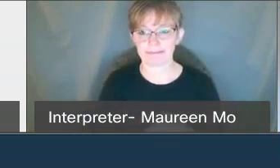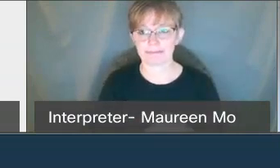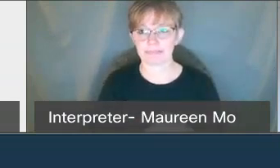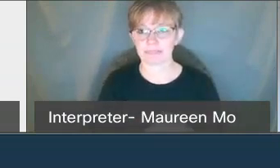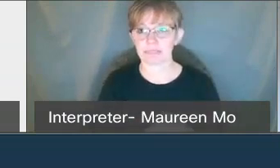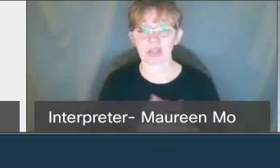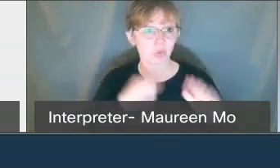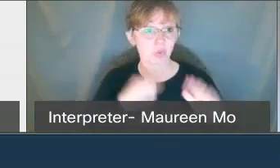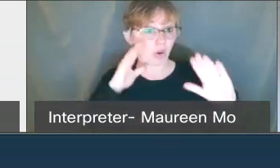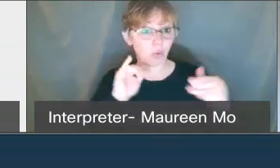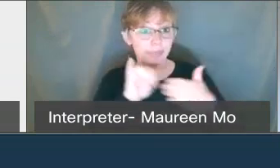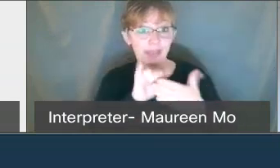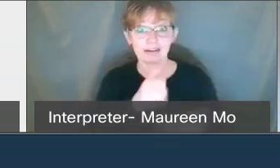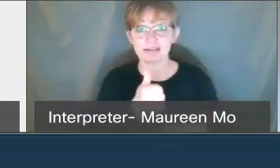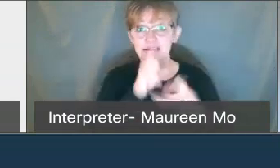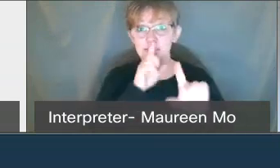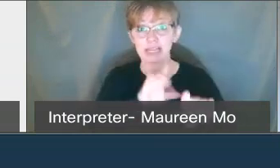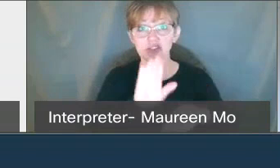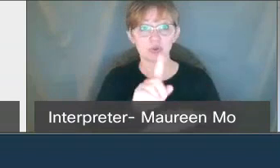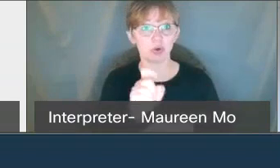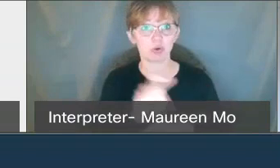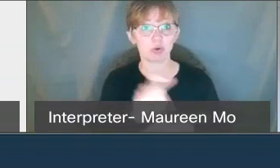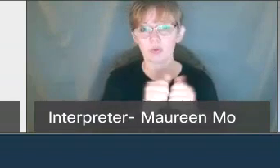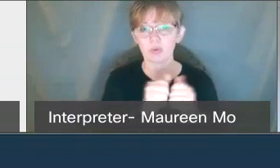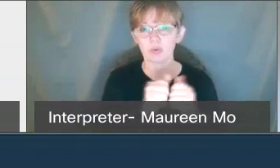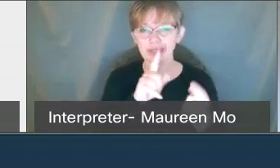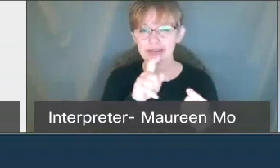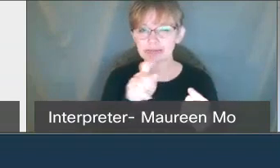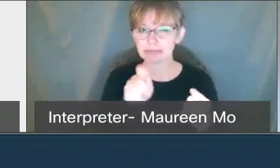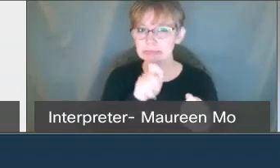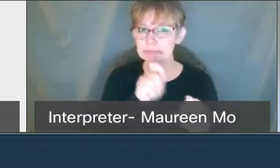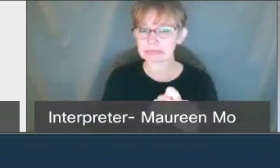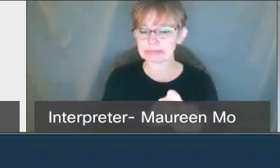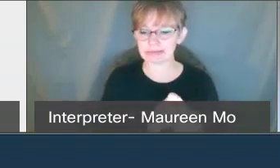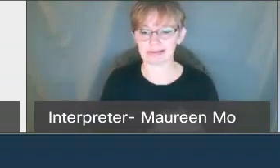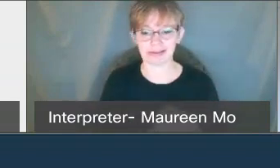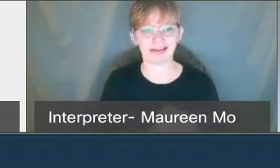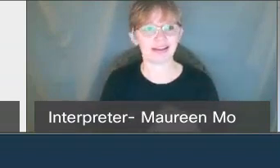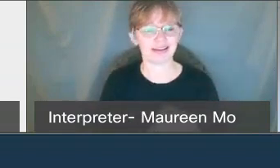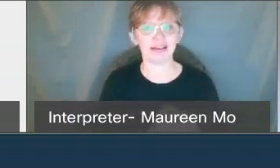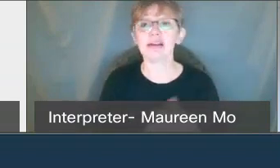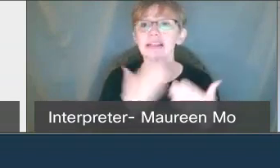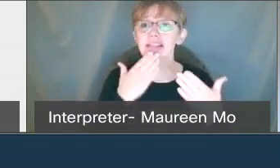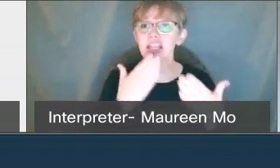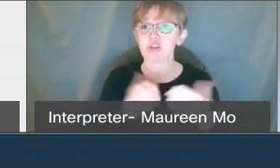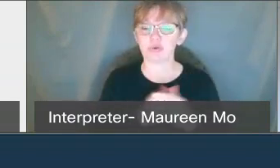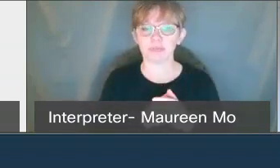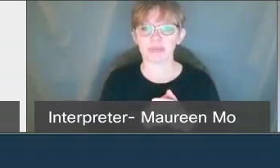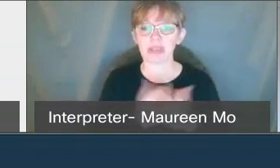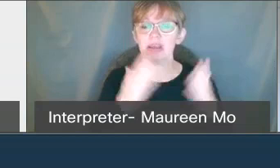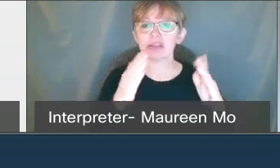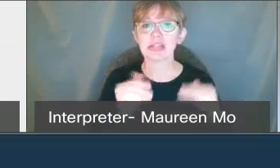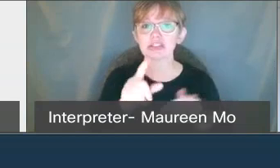So I hope that helped answer your question without being completely specific. Thank you. The next question is, do you or